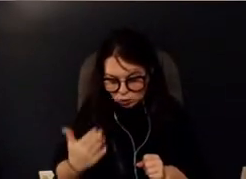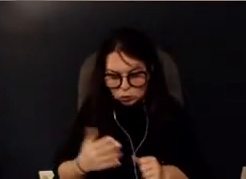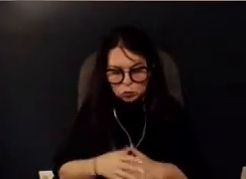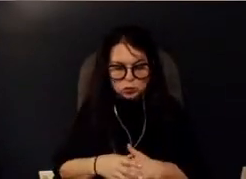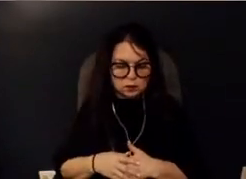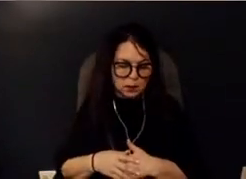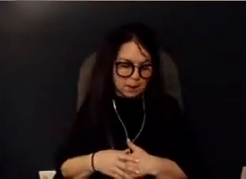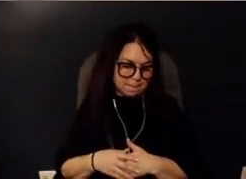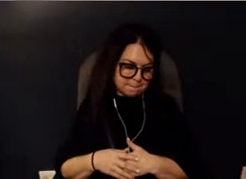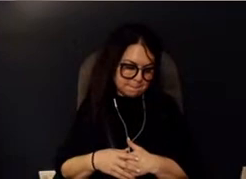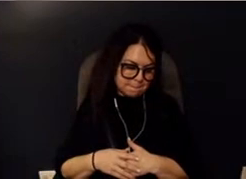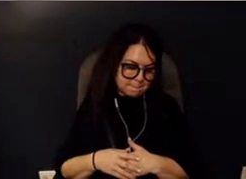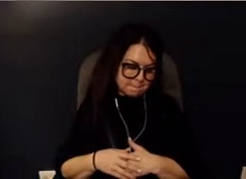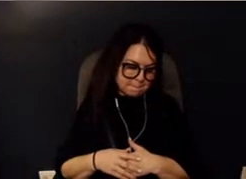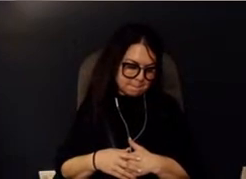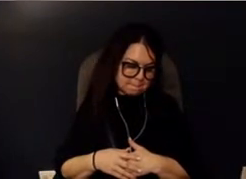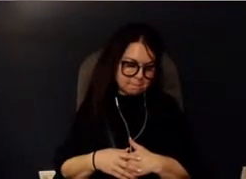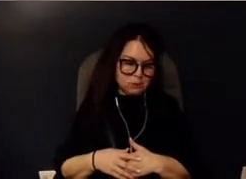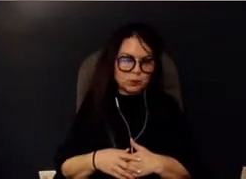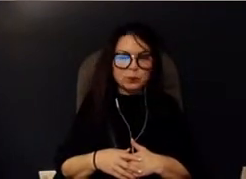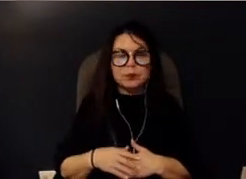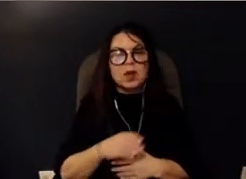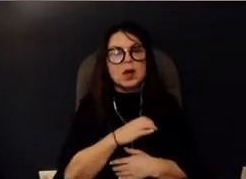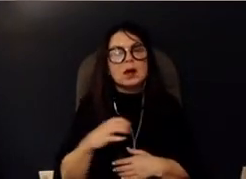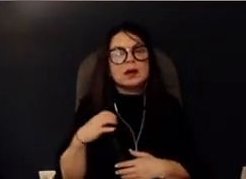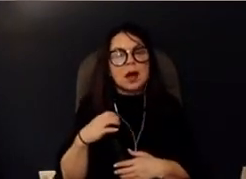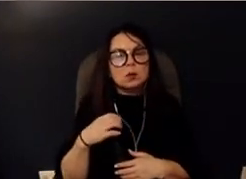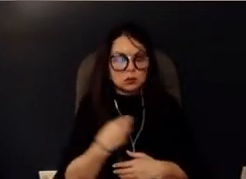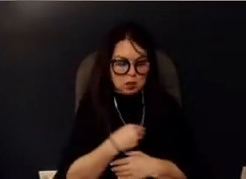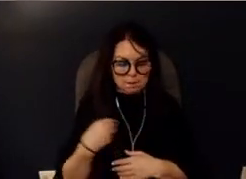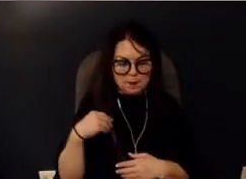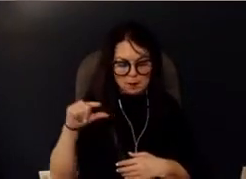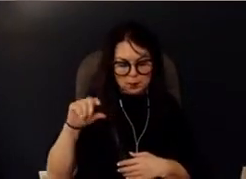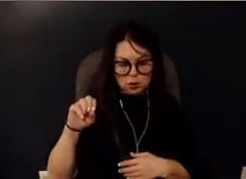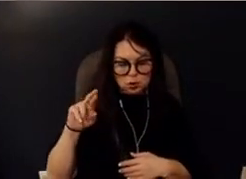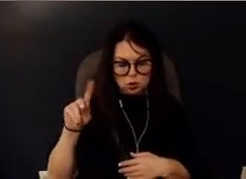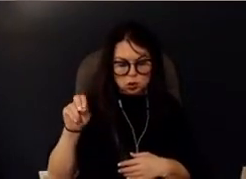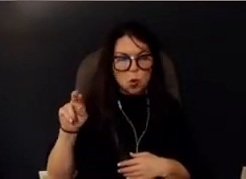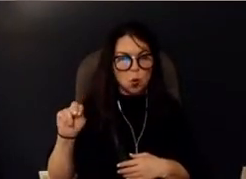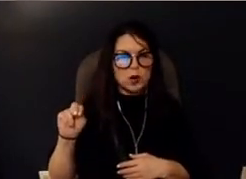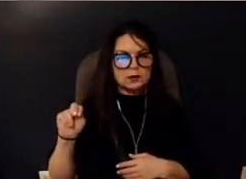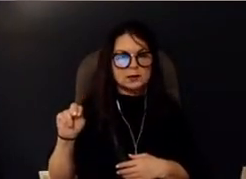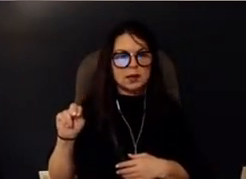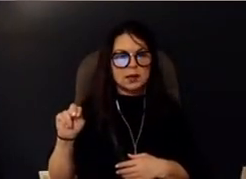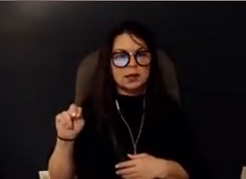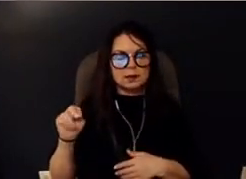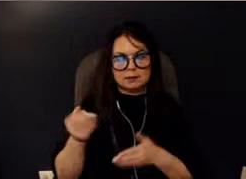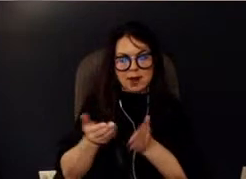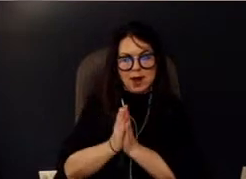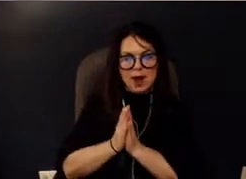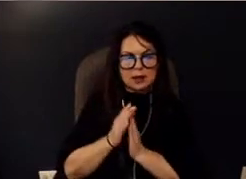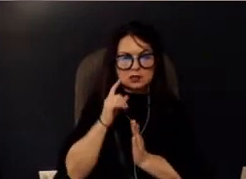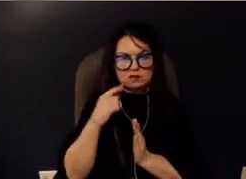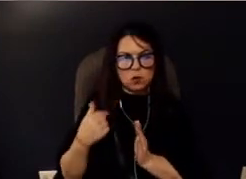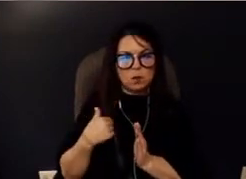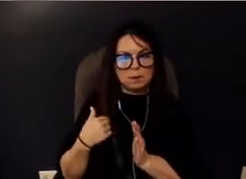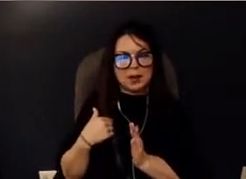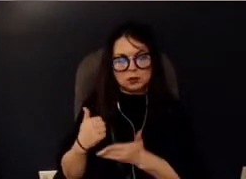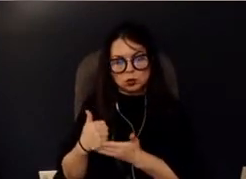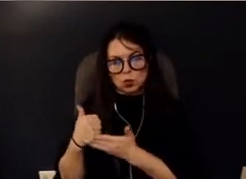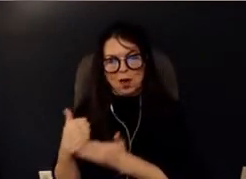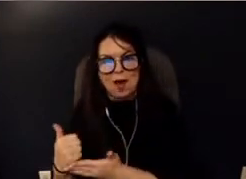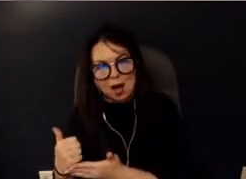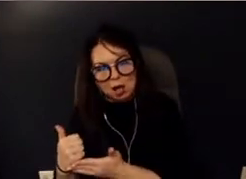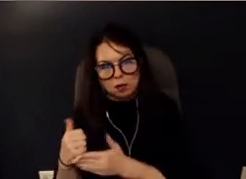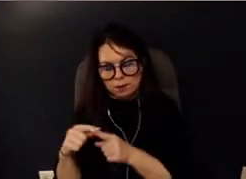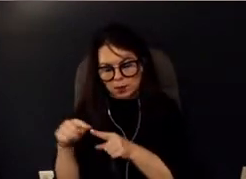Councilmember Gordon did ask me to help him work on the numbers earlier today, unfortunately, because